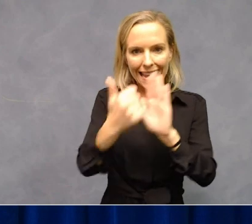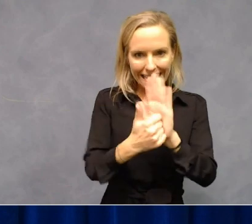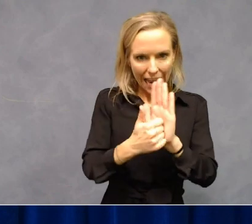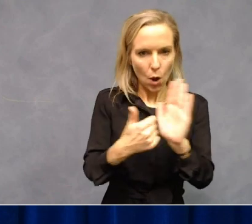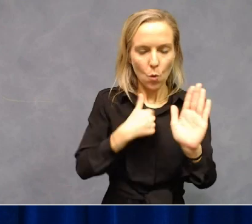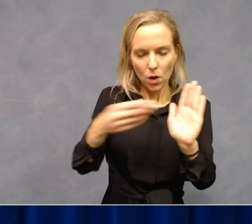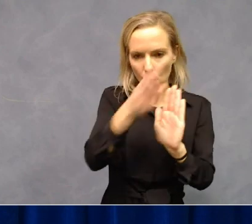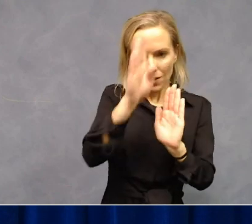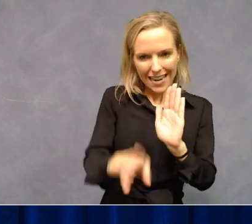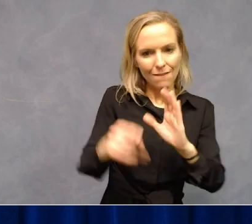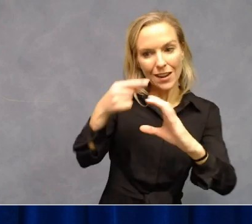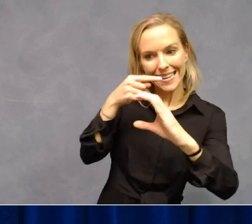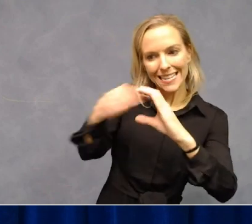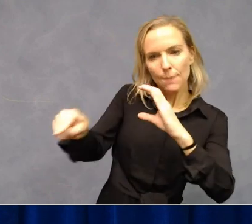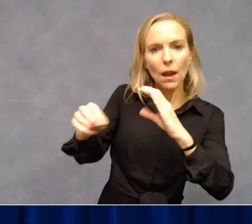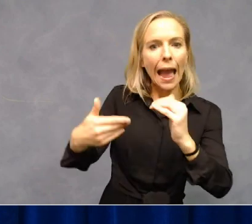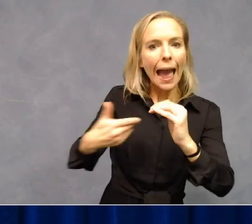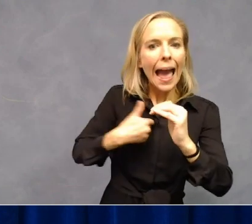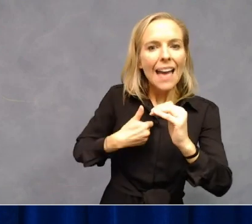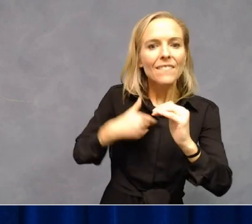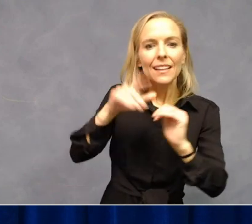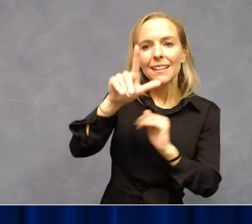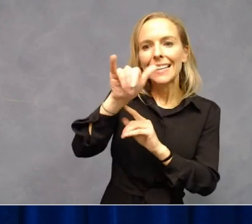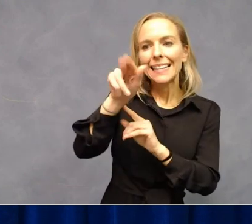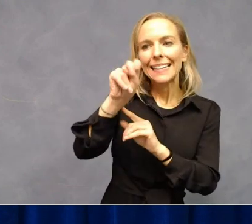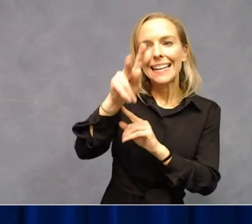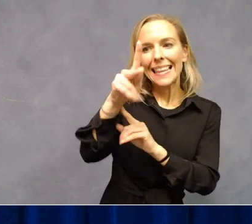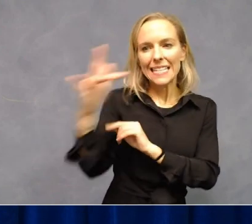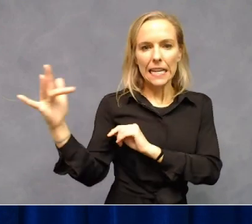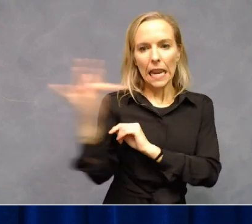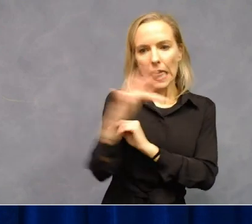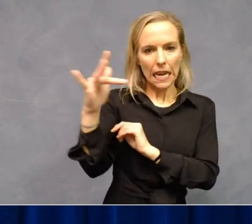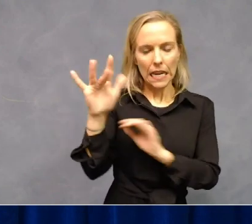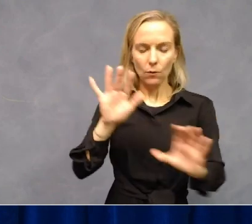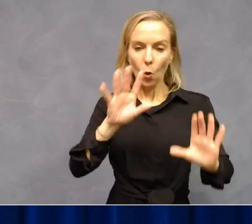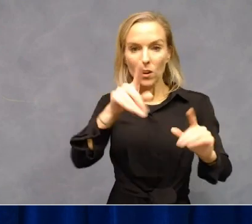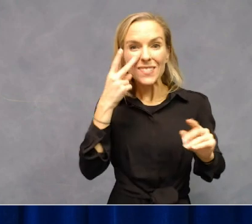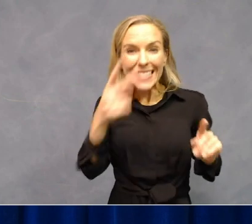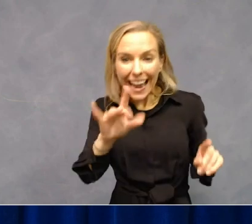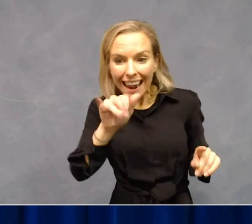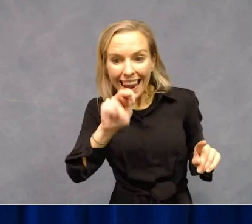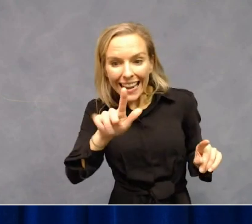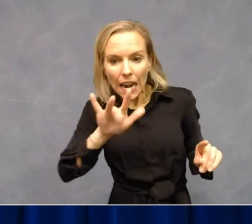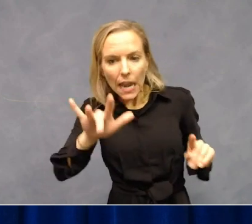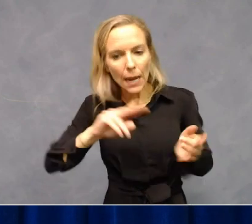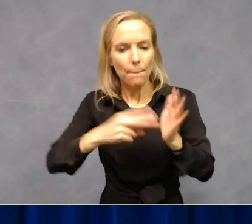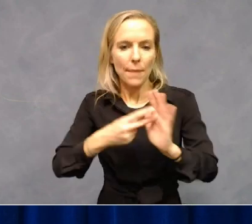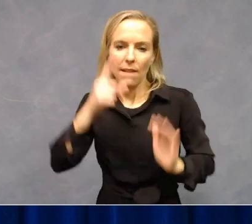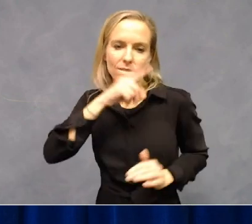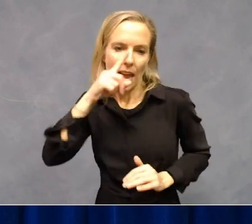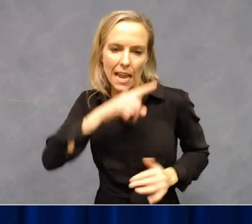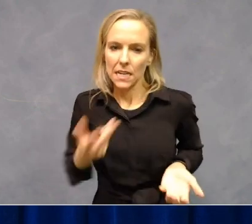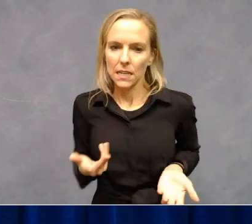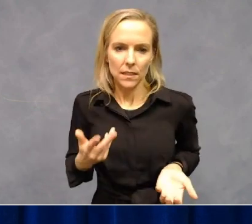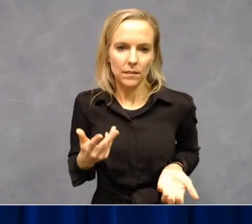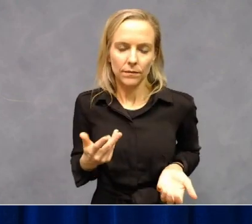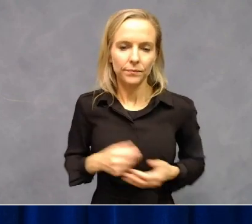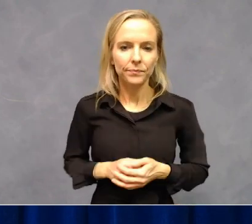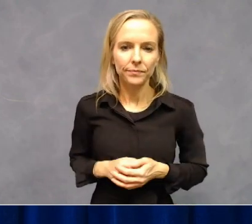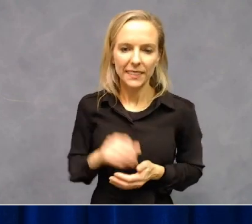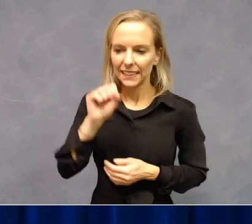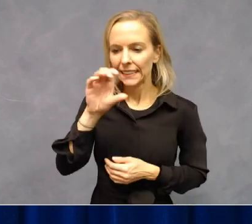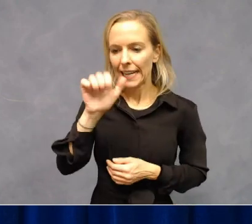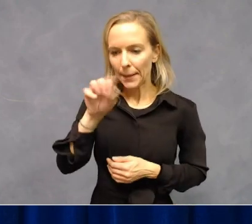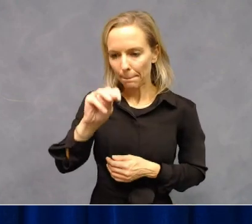you an email that has a link to click in it. So with that, I will turn it back over to you, Governor. Can